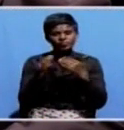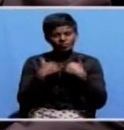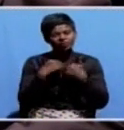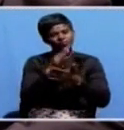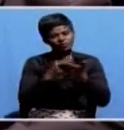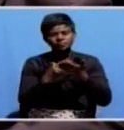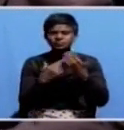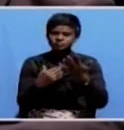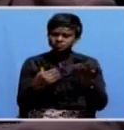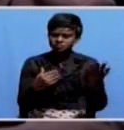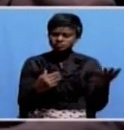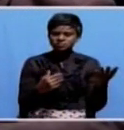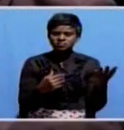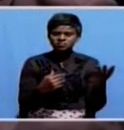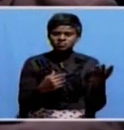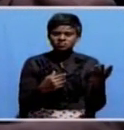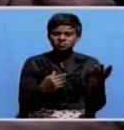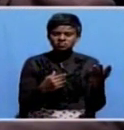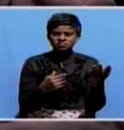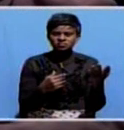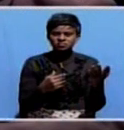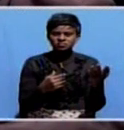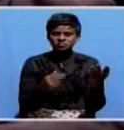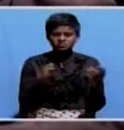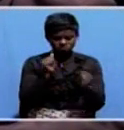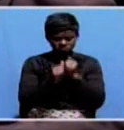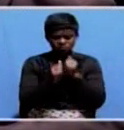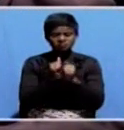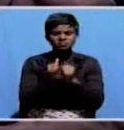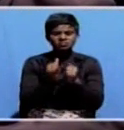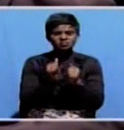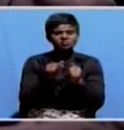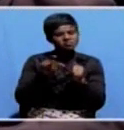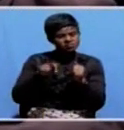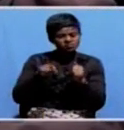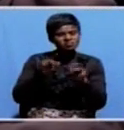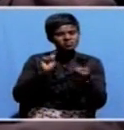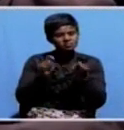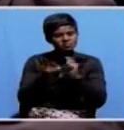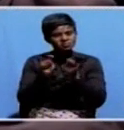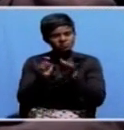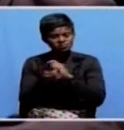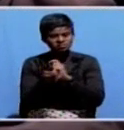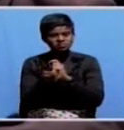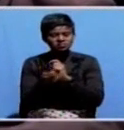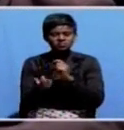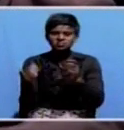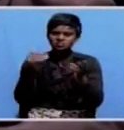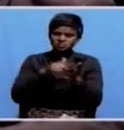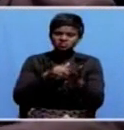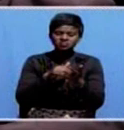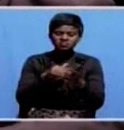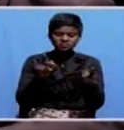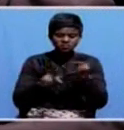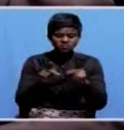things which need refining. And hence, when people have come up